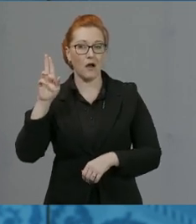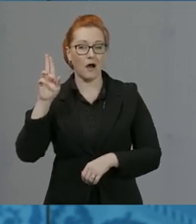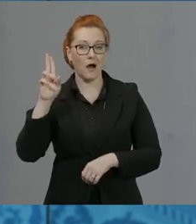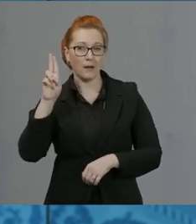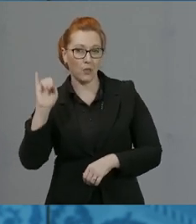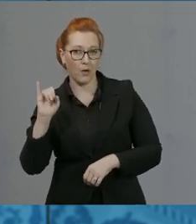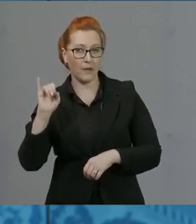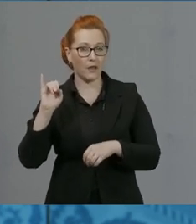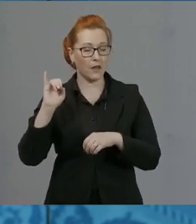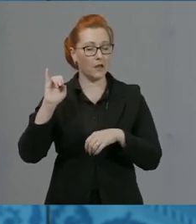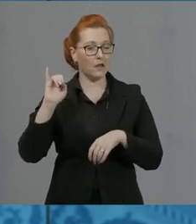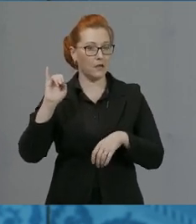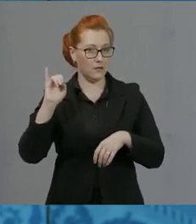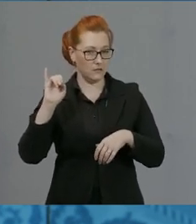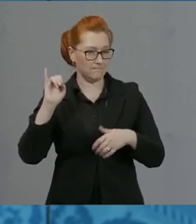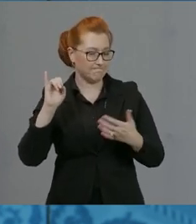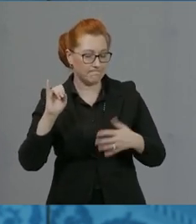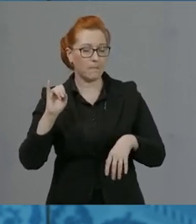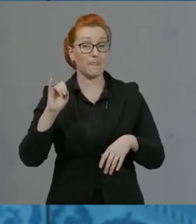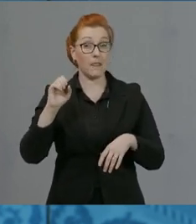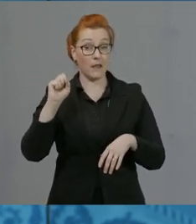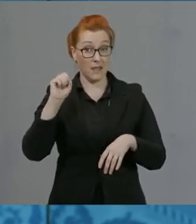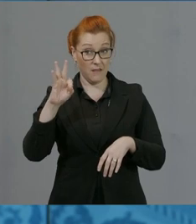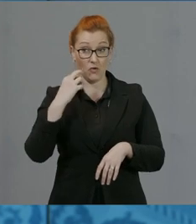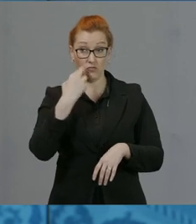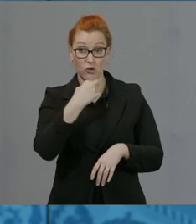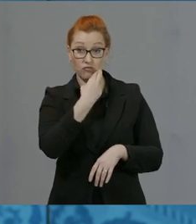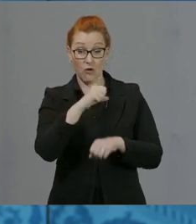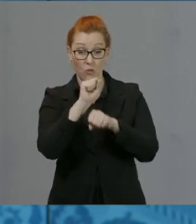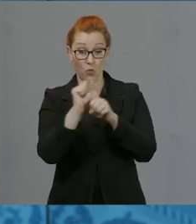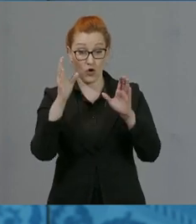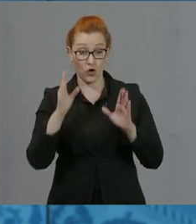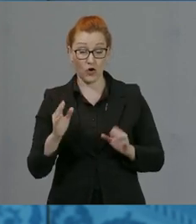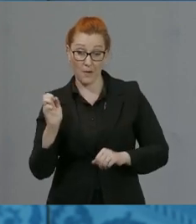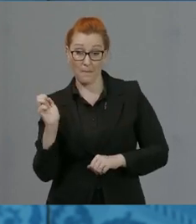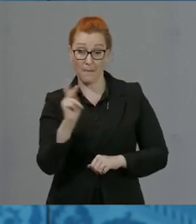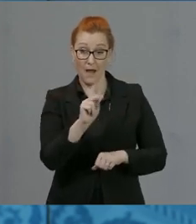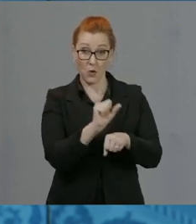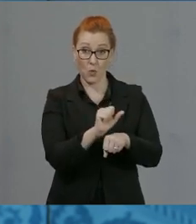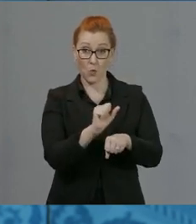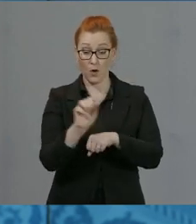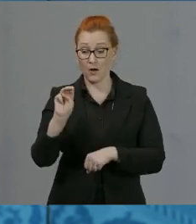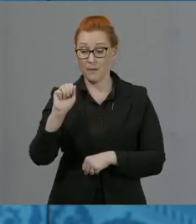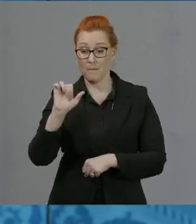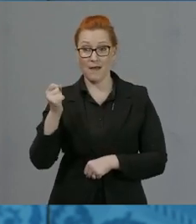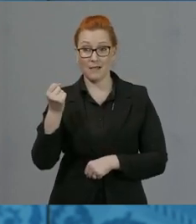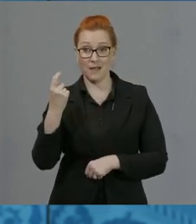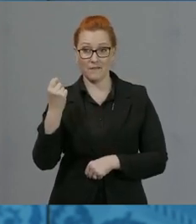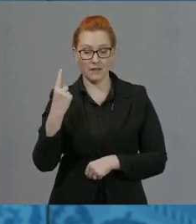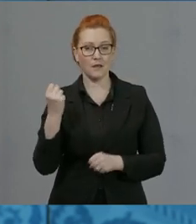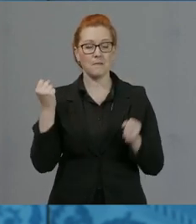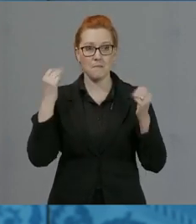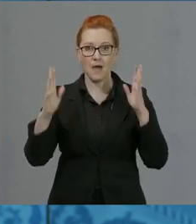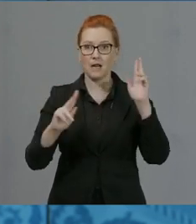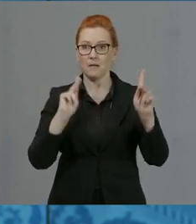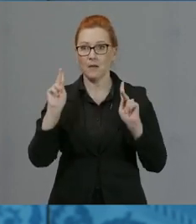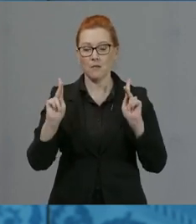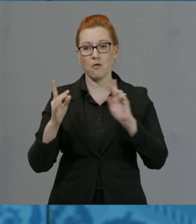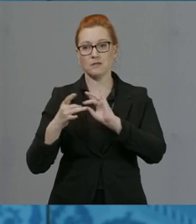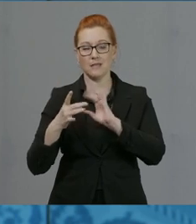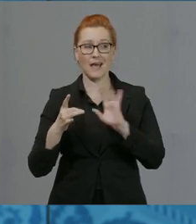for restaurant workers, if they can go back on the 11th, a lot of them who have reached out to me have said, I'm not eligible for state